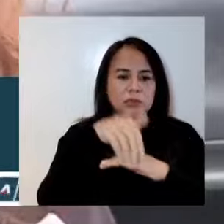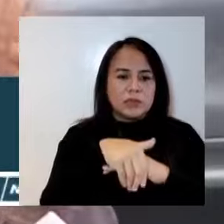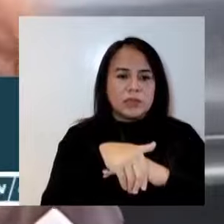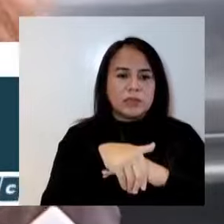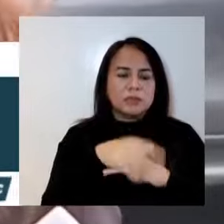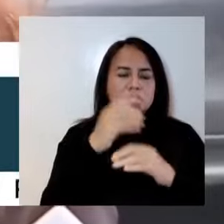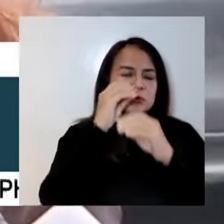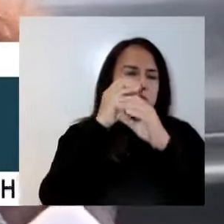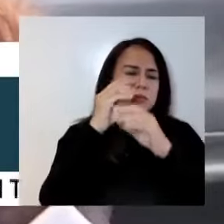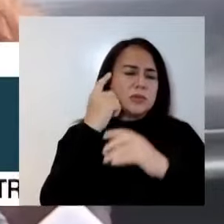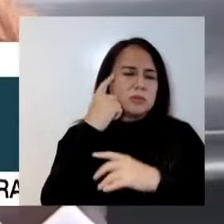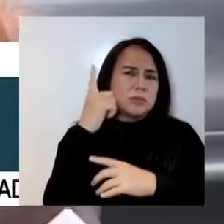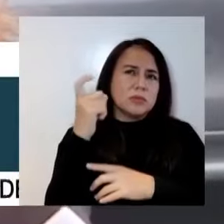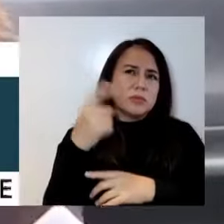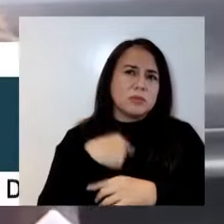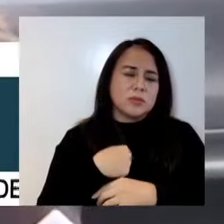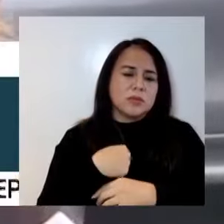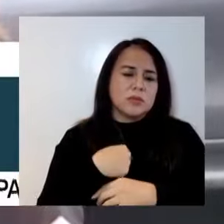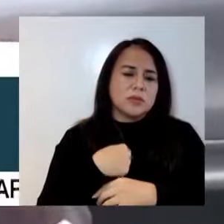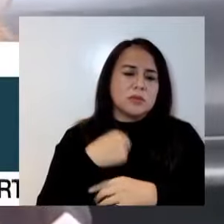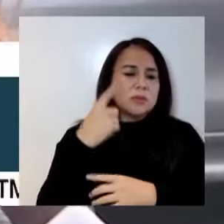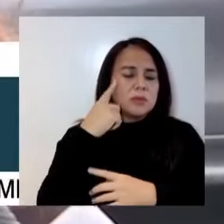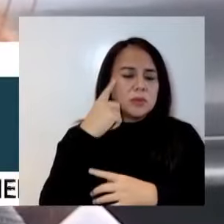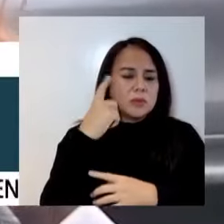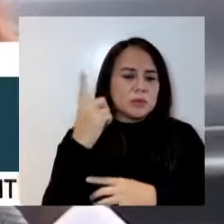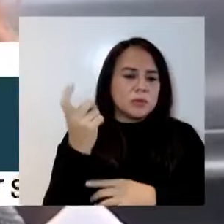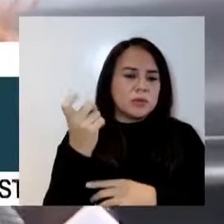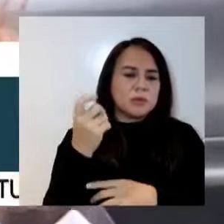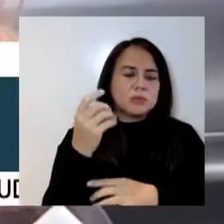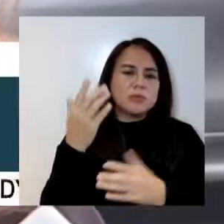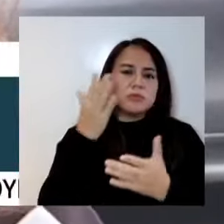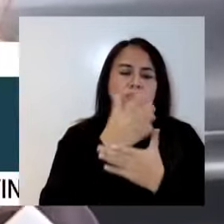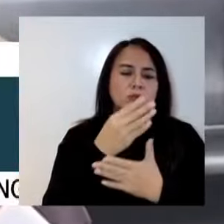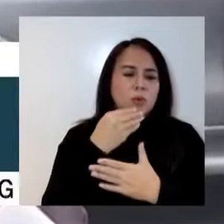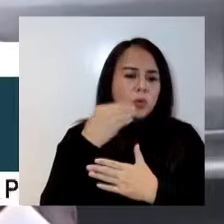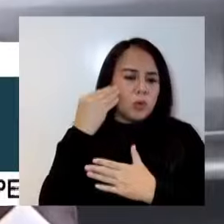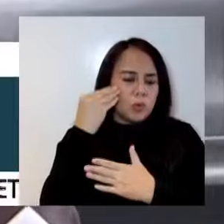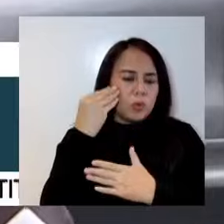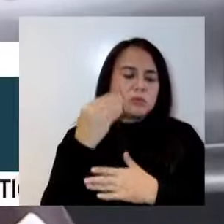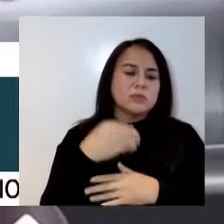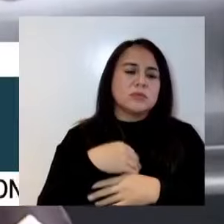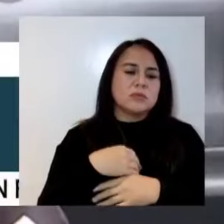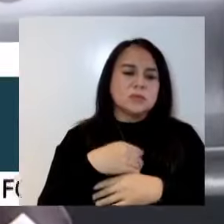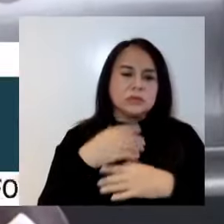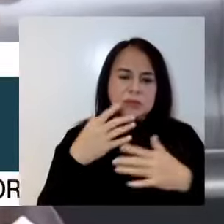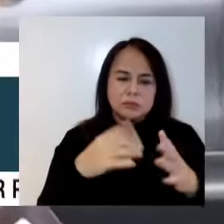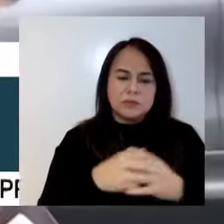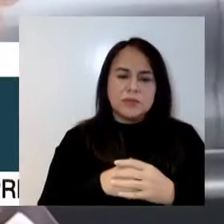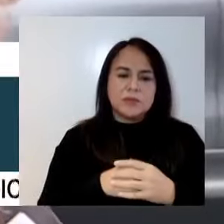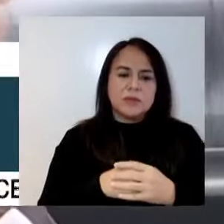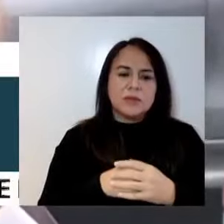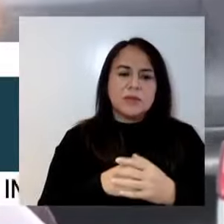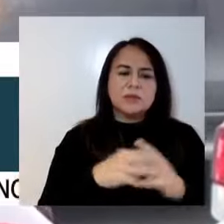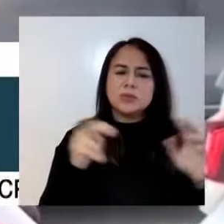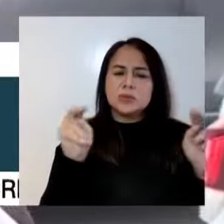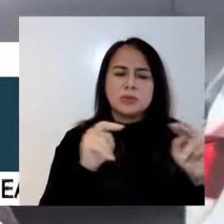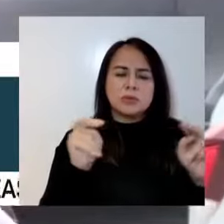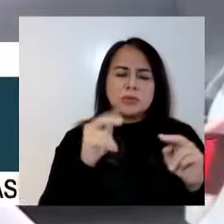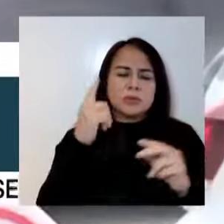naginipan ko lang siya. Ang umuwi siya sa bahay. O nasa bahay na siya. Ganun. Yun. Normal na